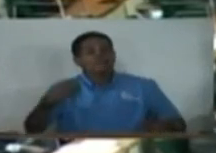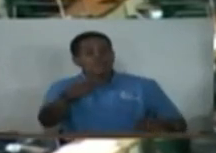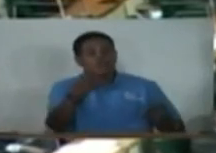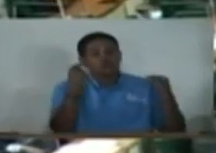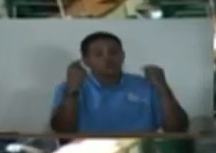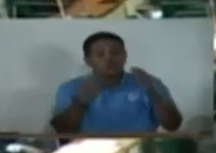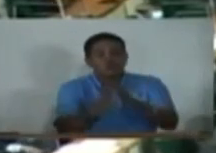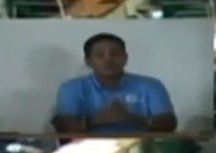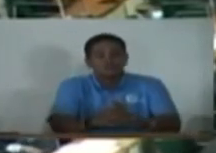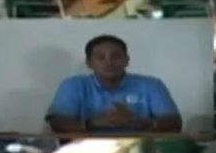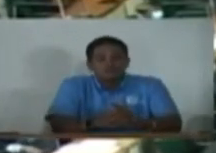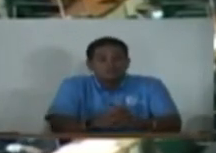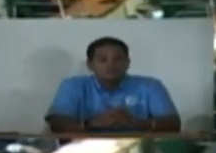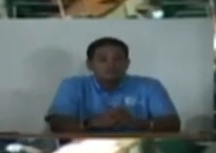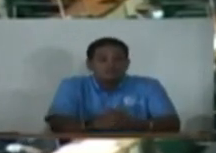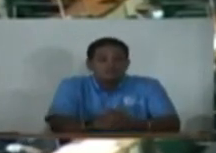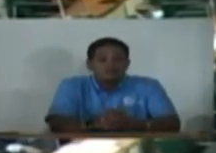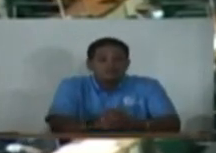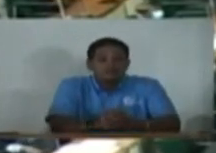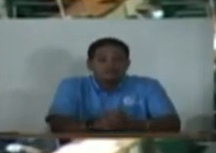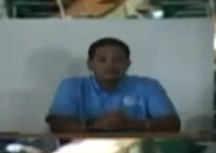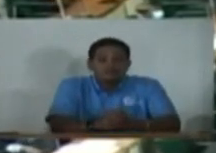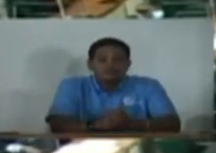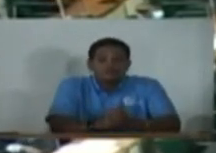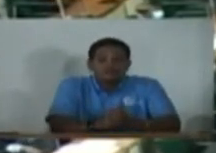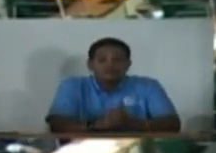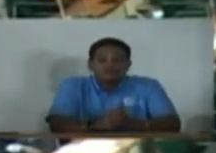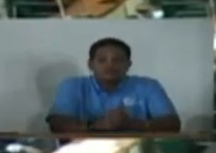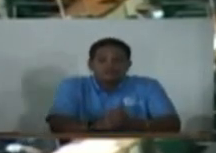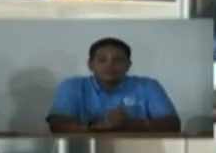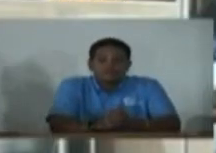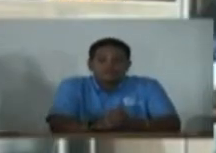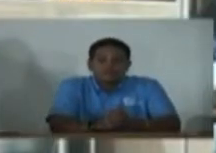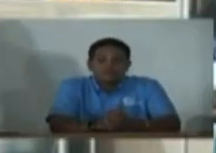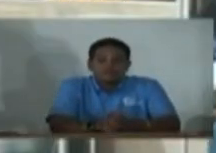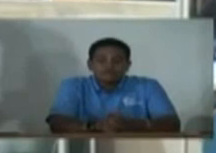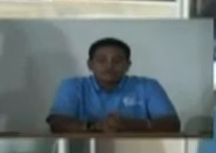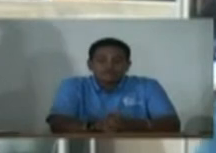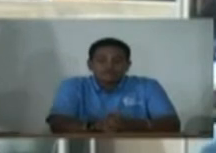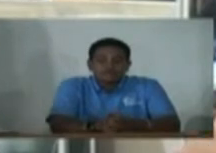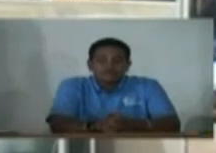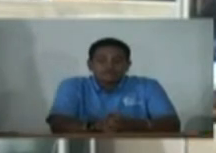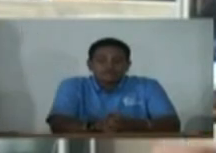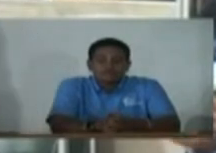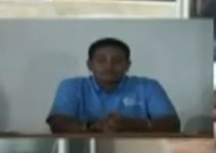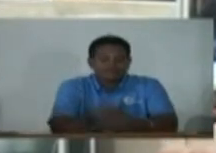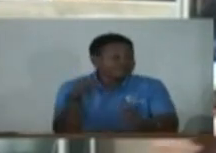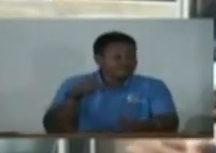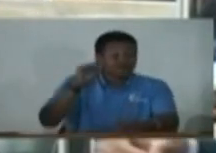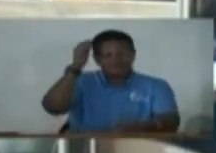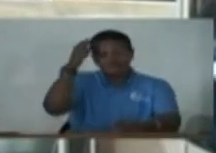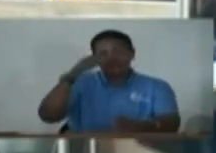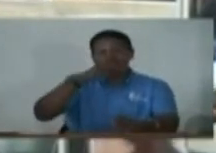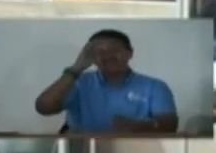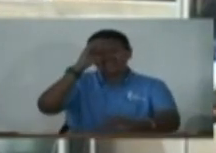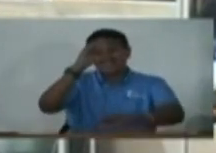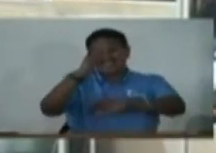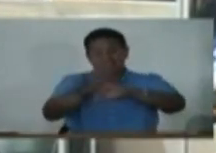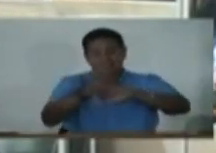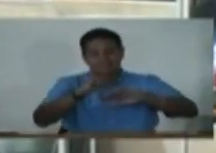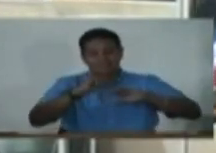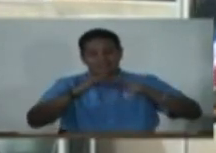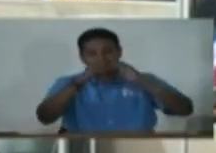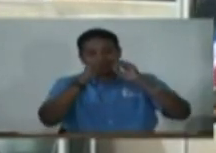And Madam Speaker, what this government has demonstrated is that we have put in place the systems